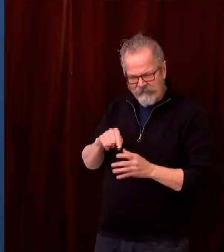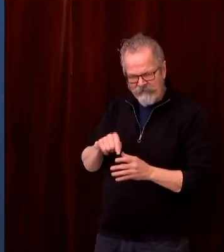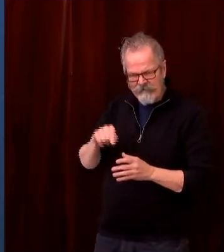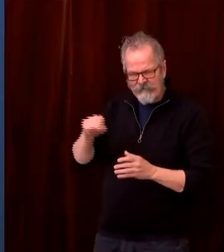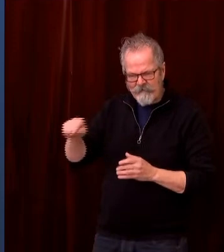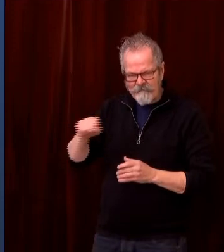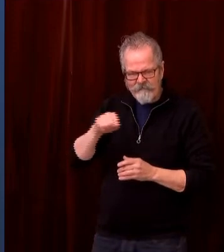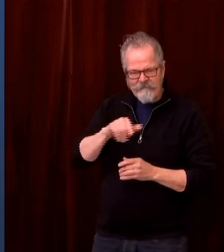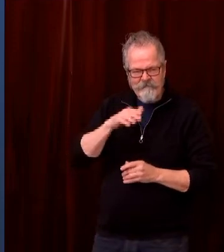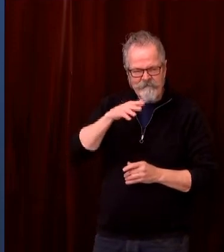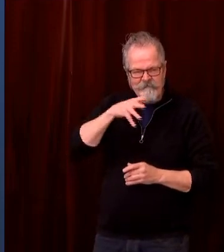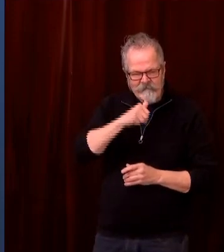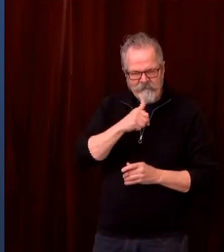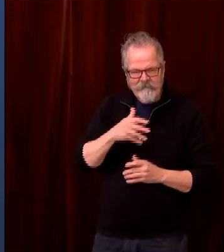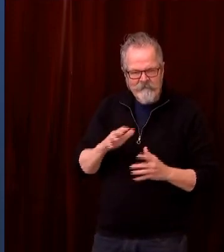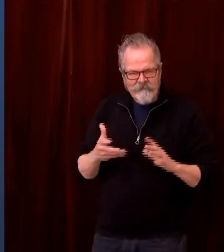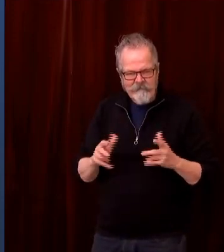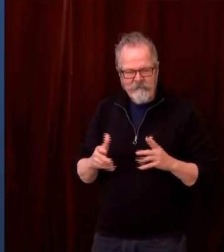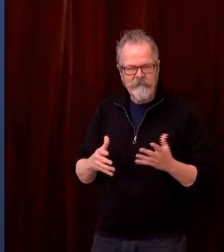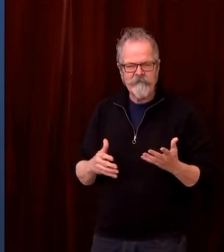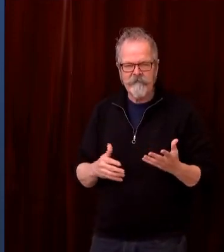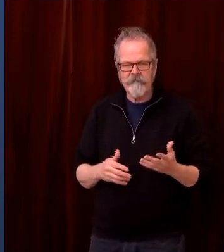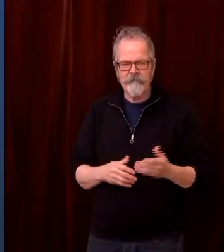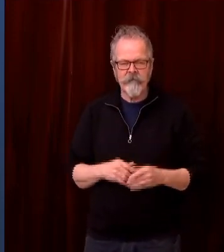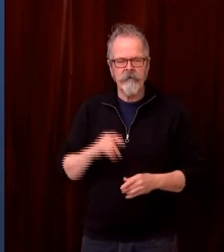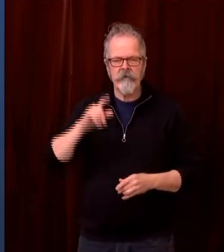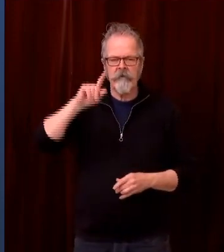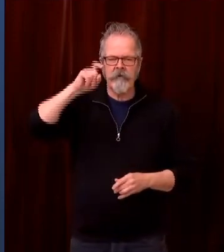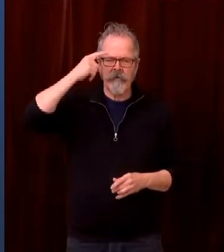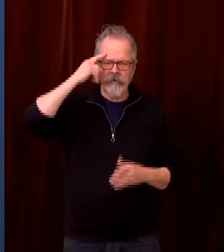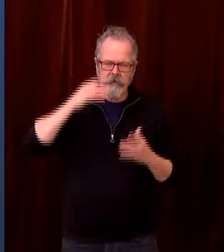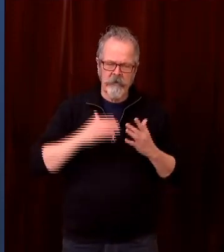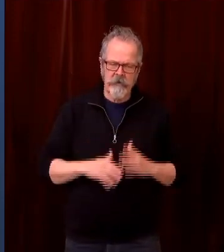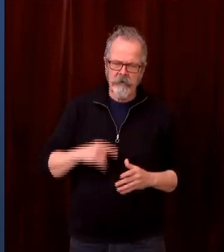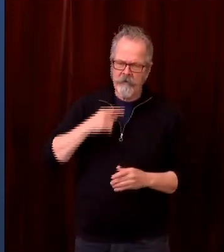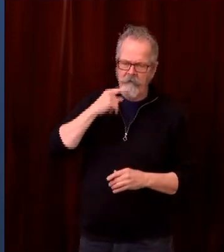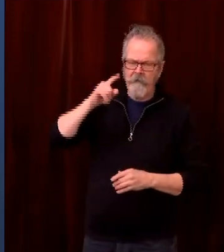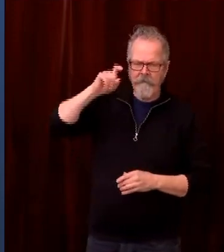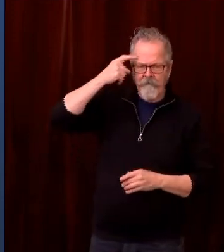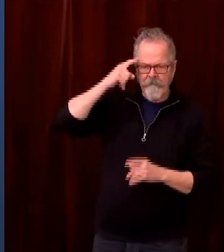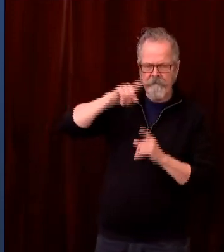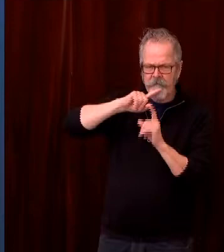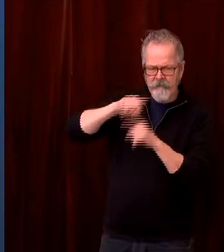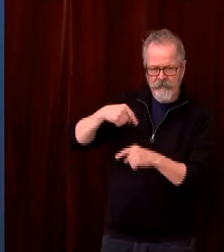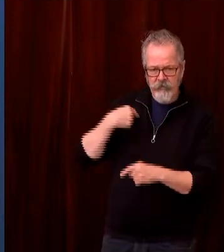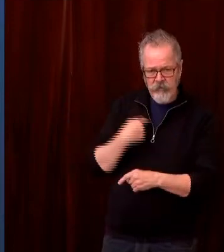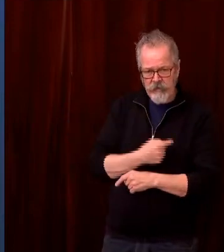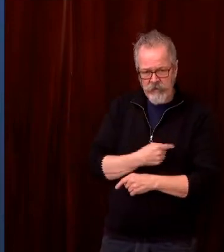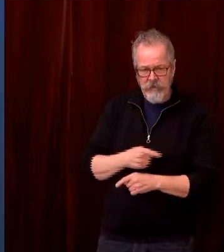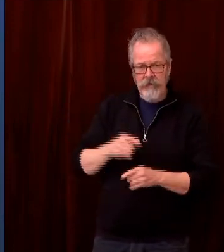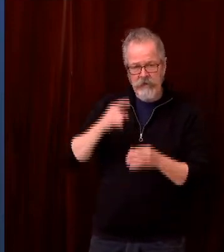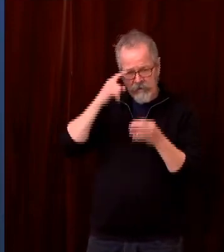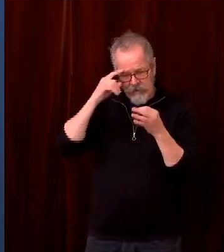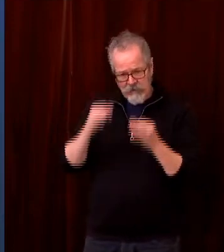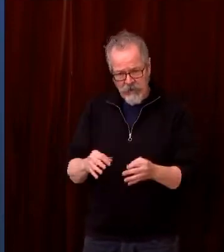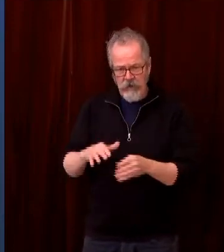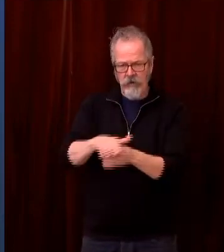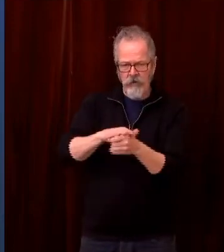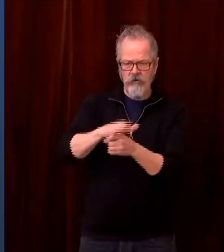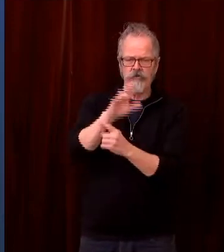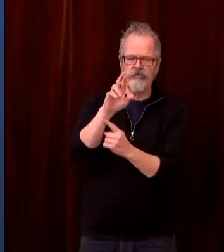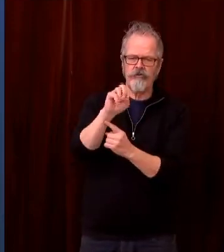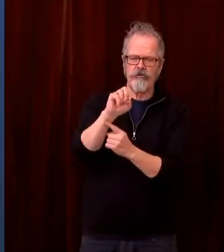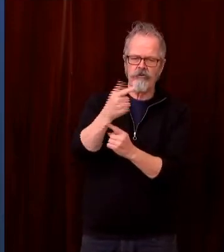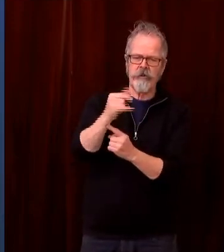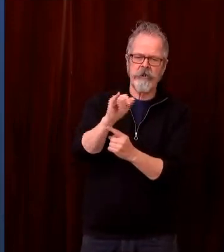with the medical delivery system. We wanted groups to work in concert in those regions. So no, we're